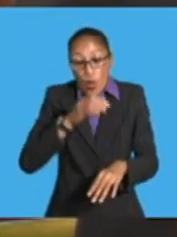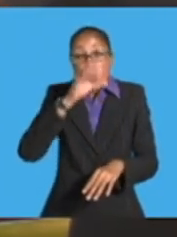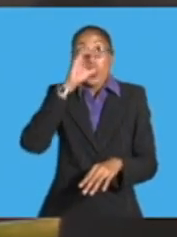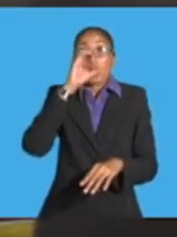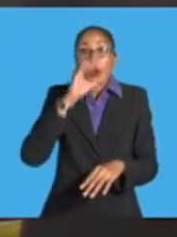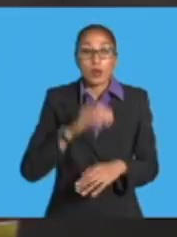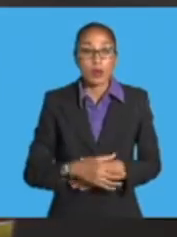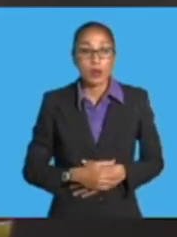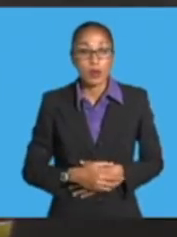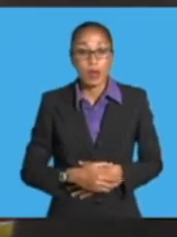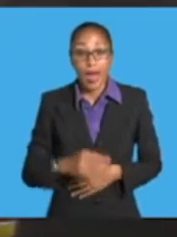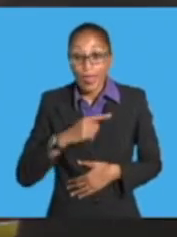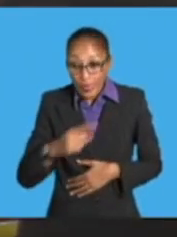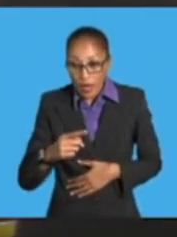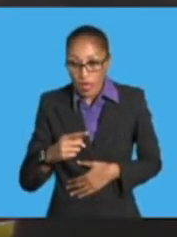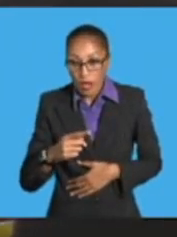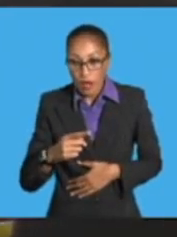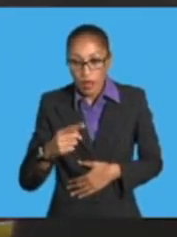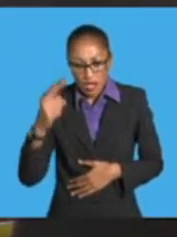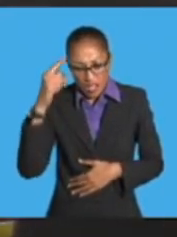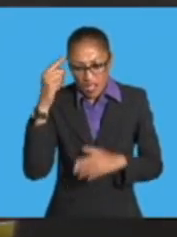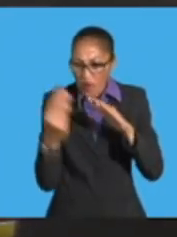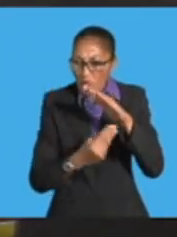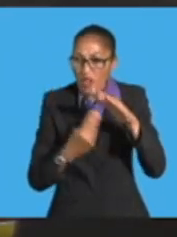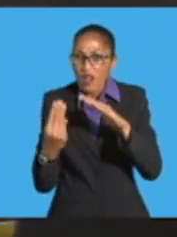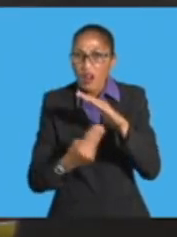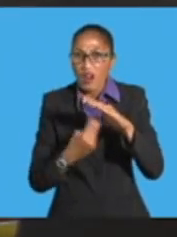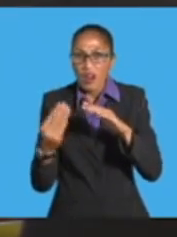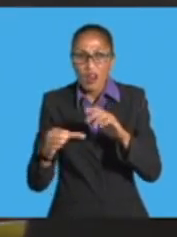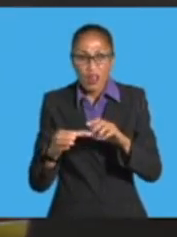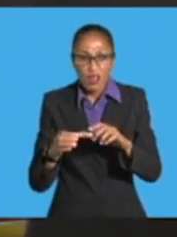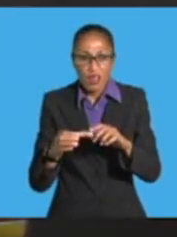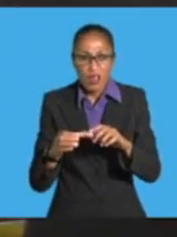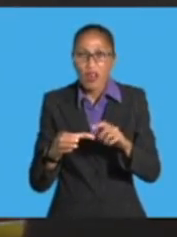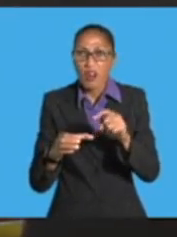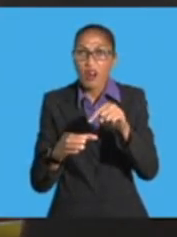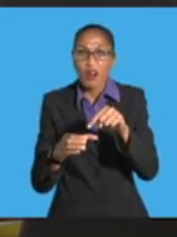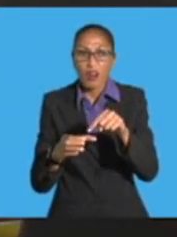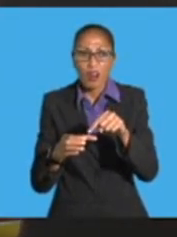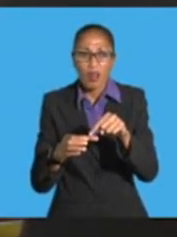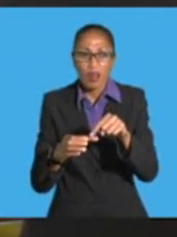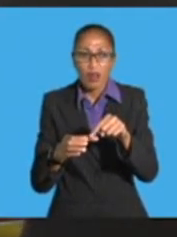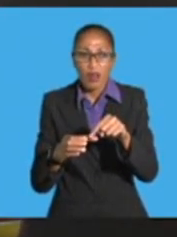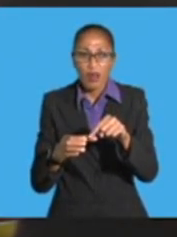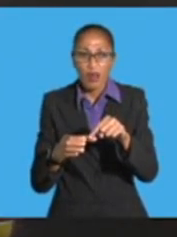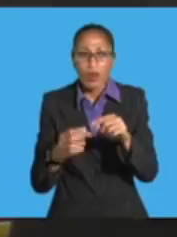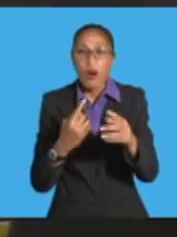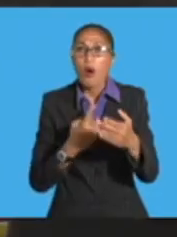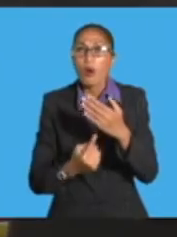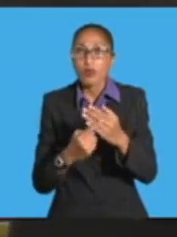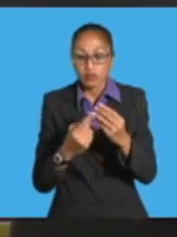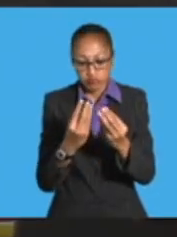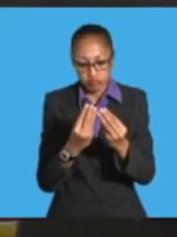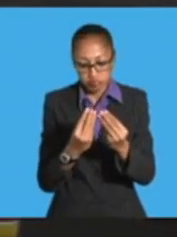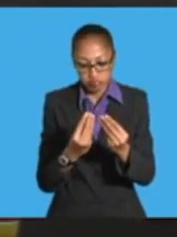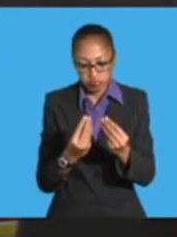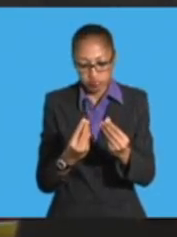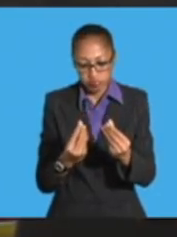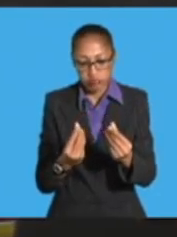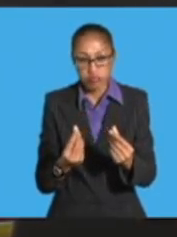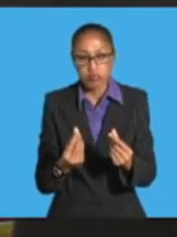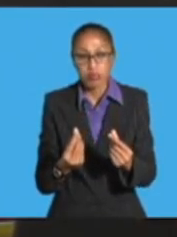drink. He realized that the muddy water in the billow is going through a process of sedimentation. Madam